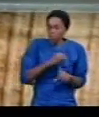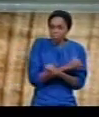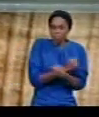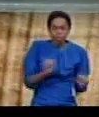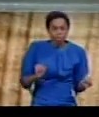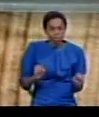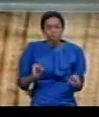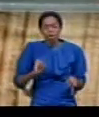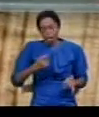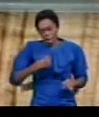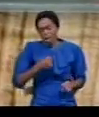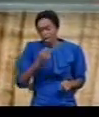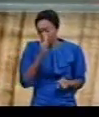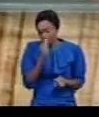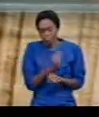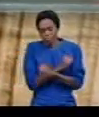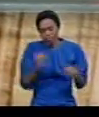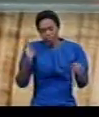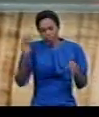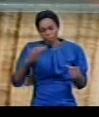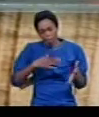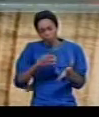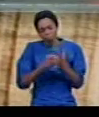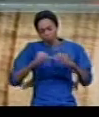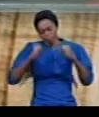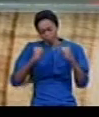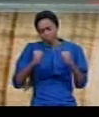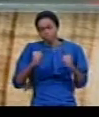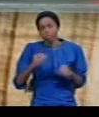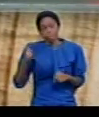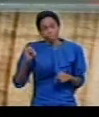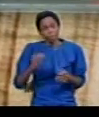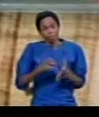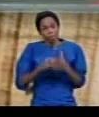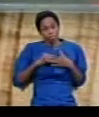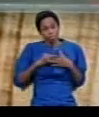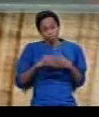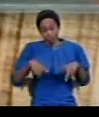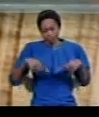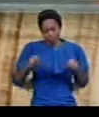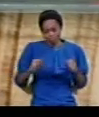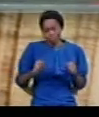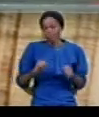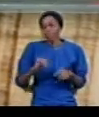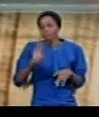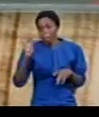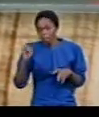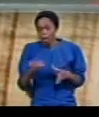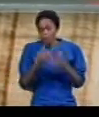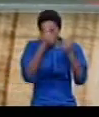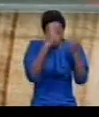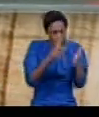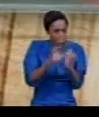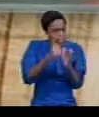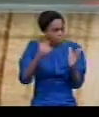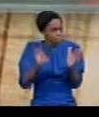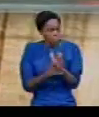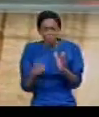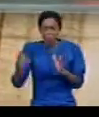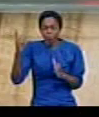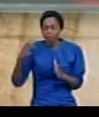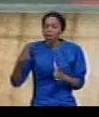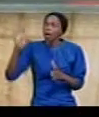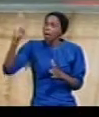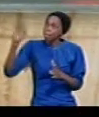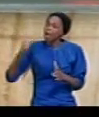my own effort, by my own trying, by my own obedience to the commandment of God, by